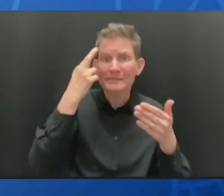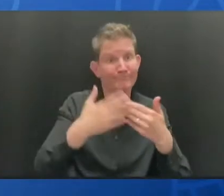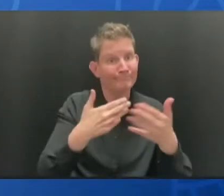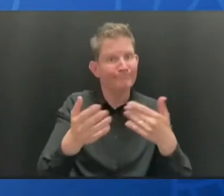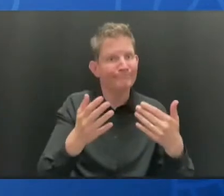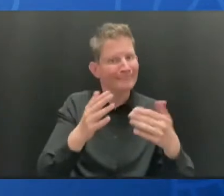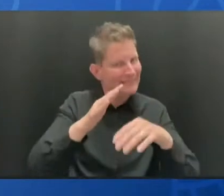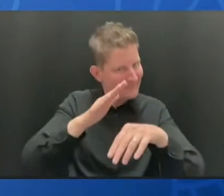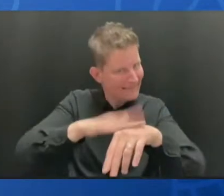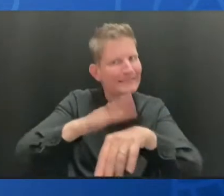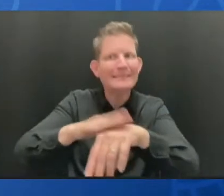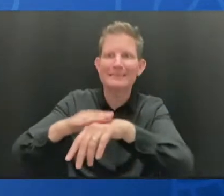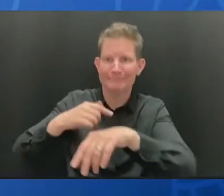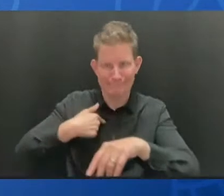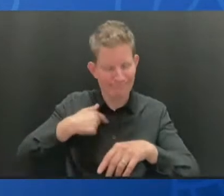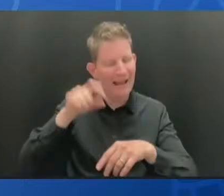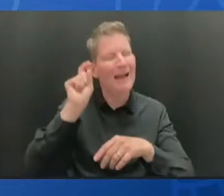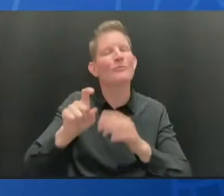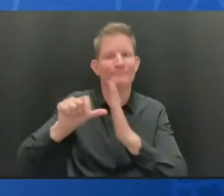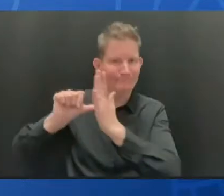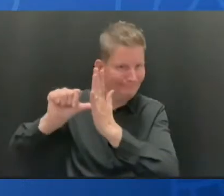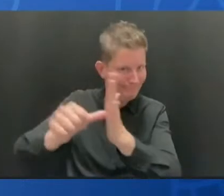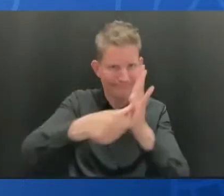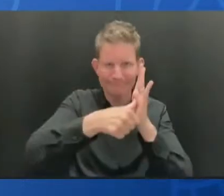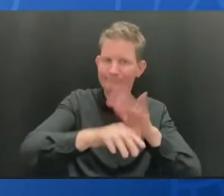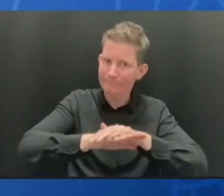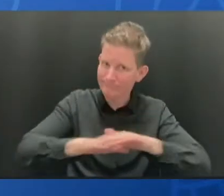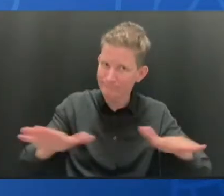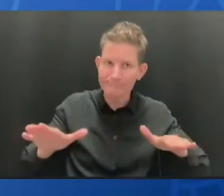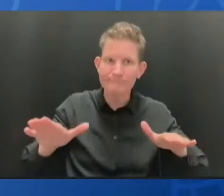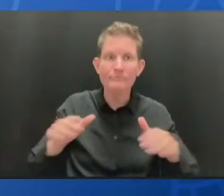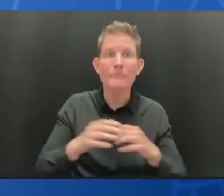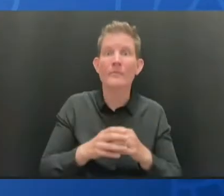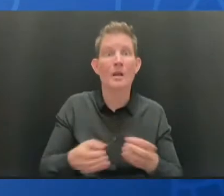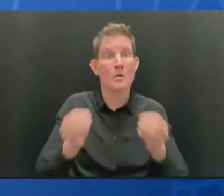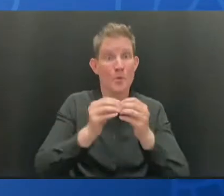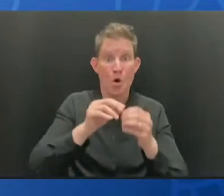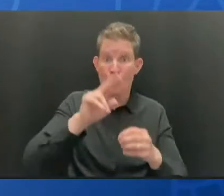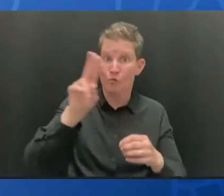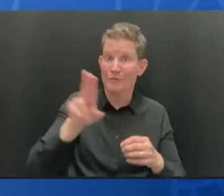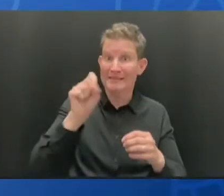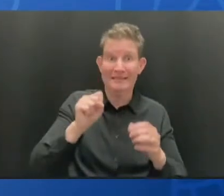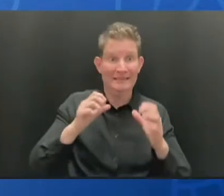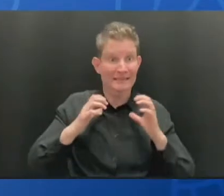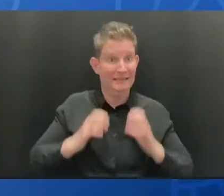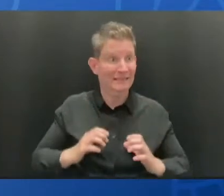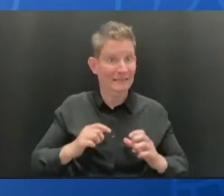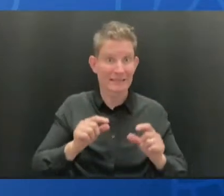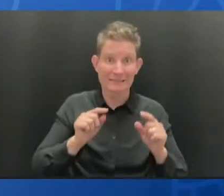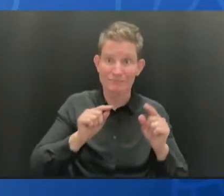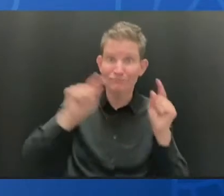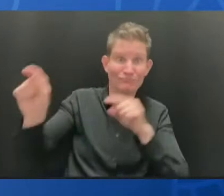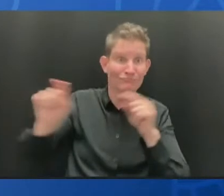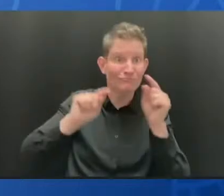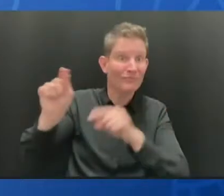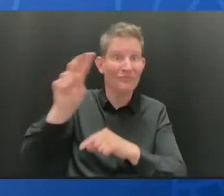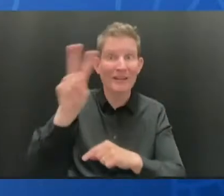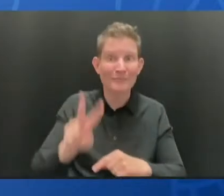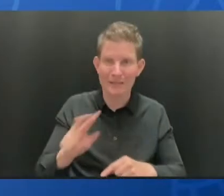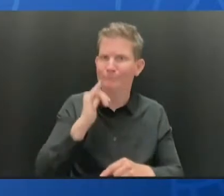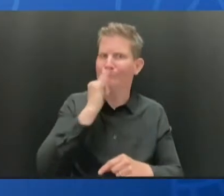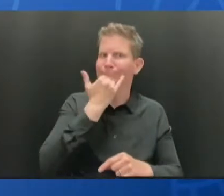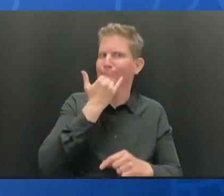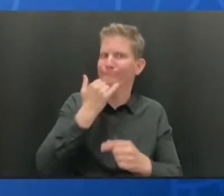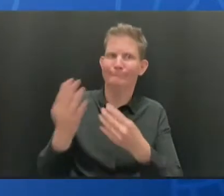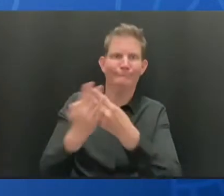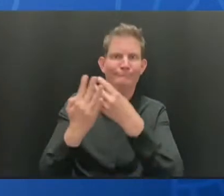warning. More U.S. nationals are currently wrongfully detained in Venezuela than in any other country. President Trump